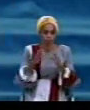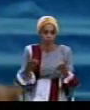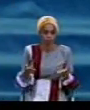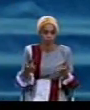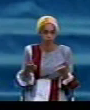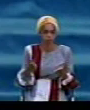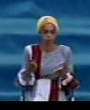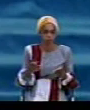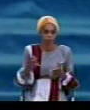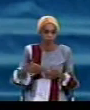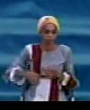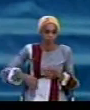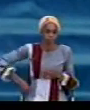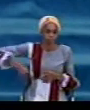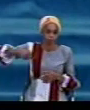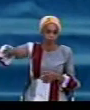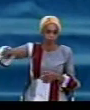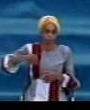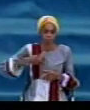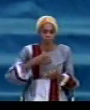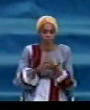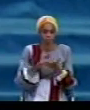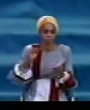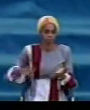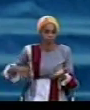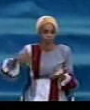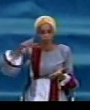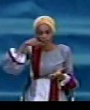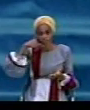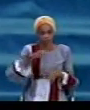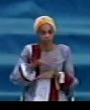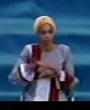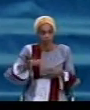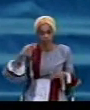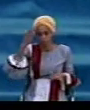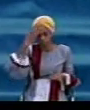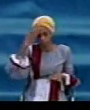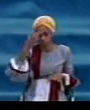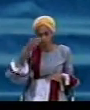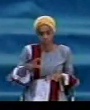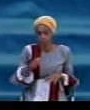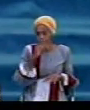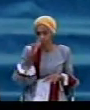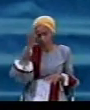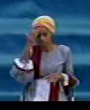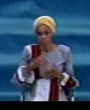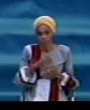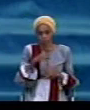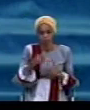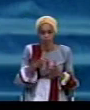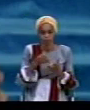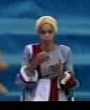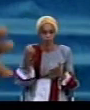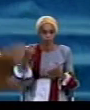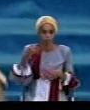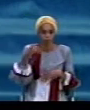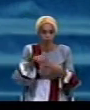my bag and removed my phone. I did not know and I didn't notice it. So when I was about to enter